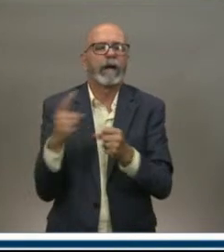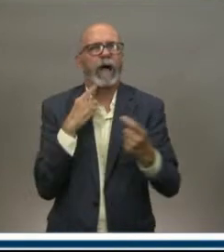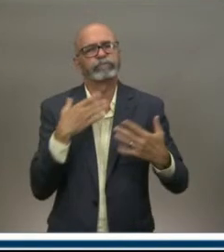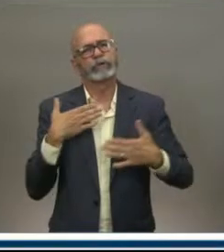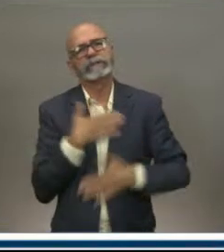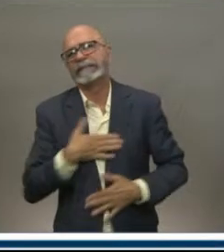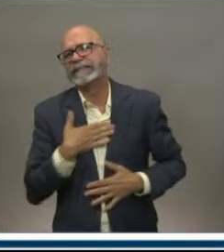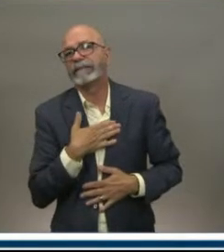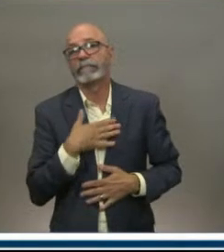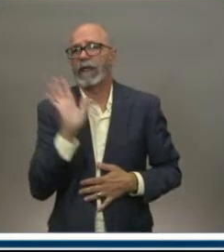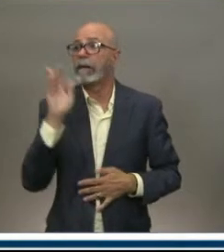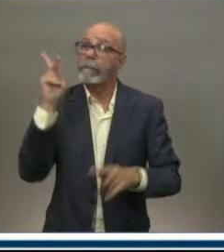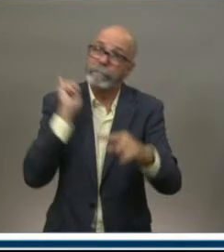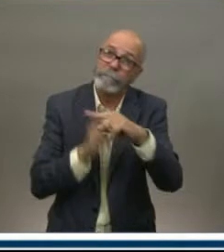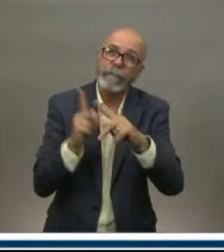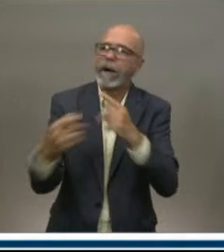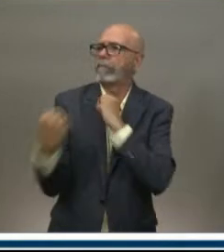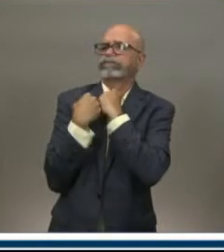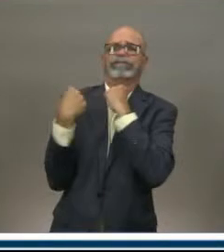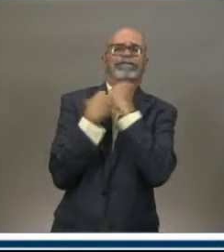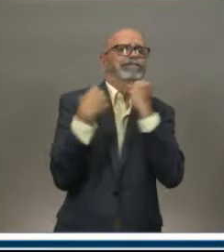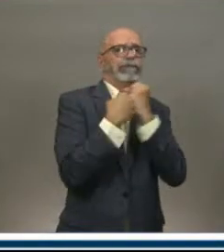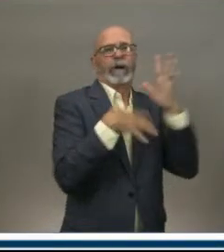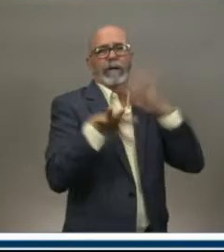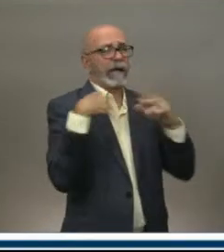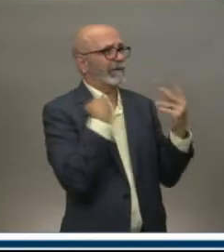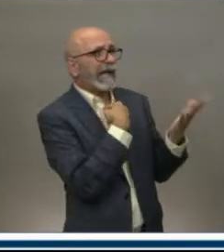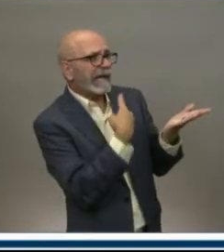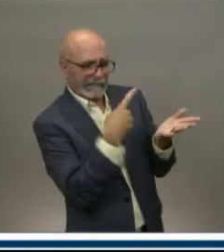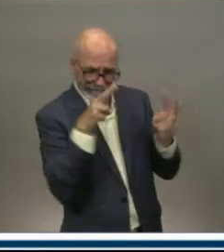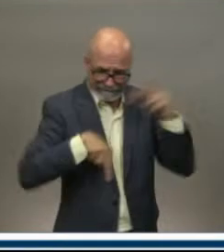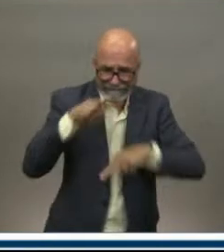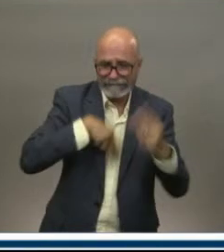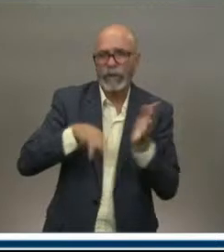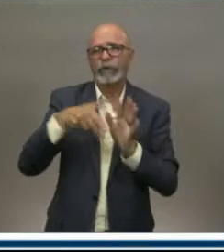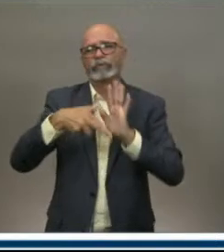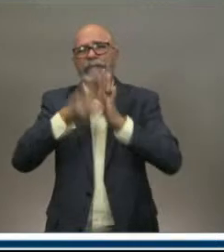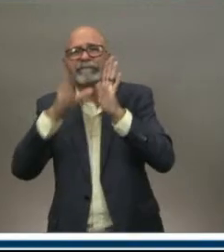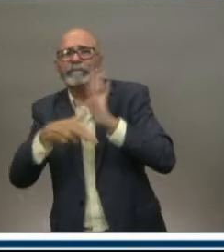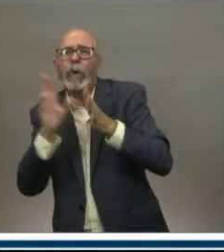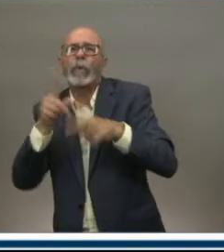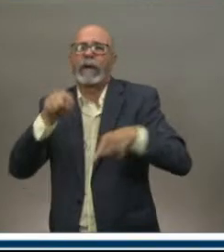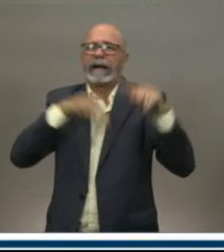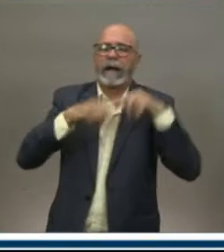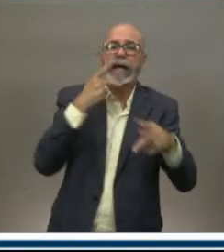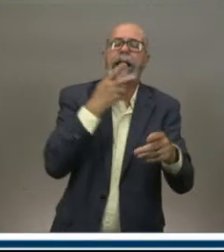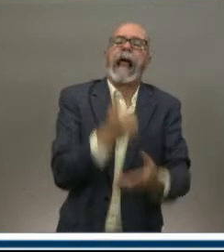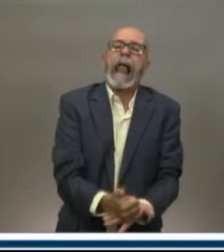to complete these reviews to help improve the